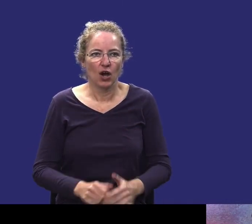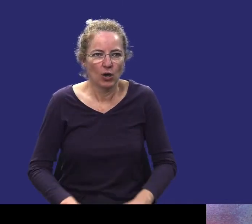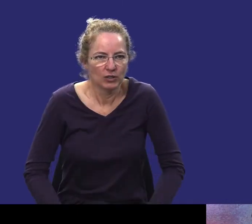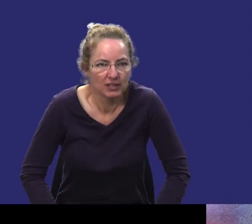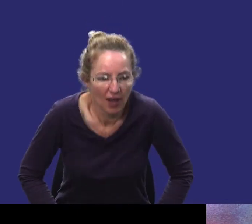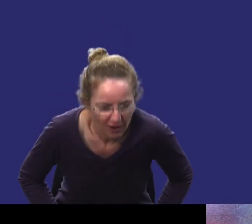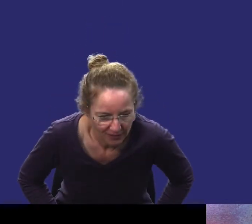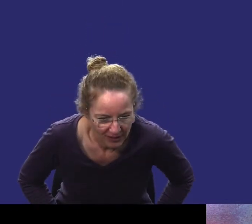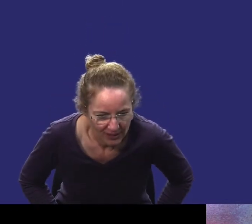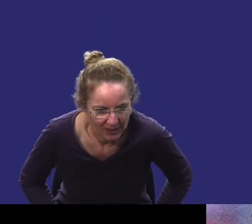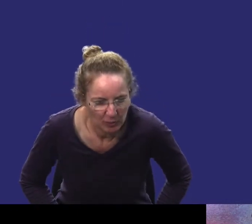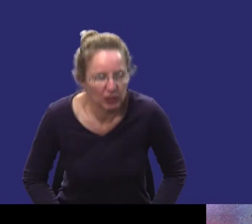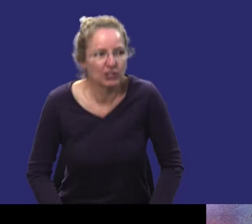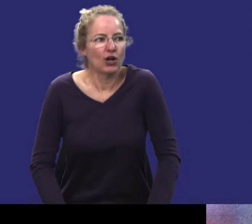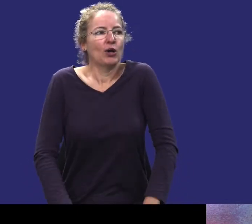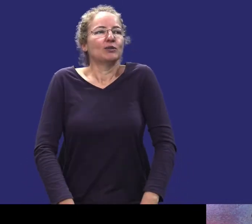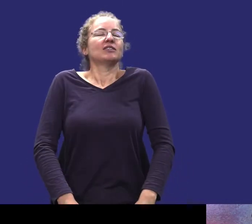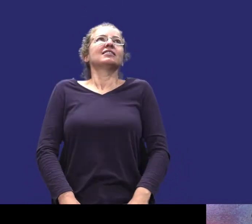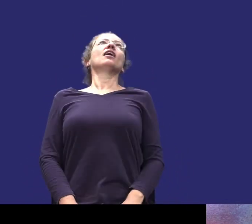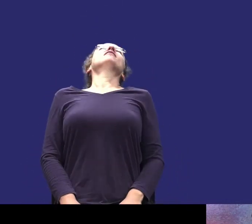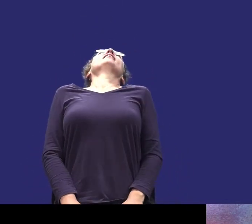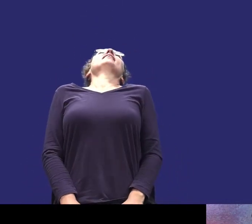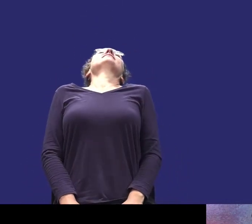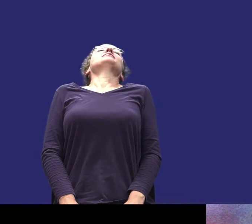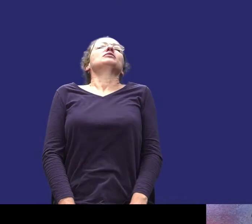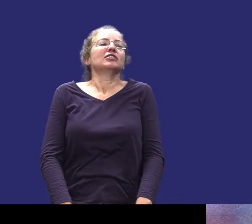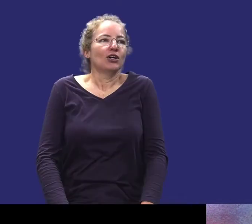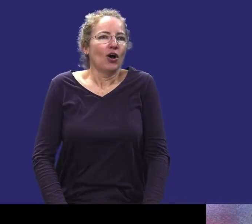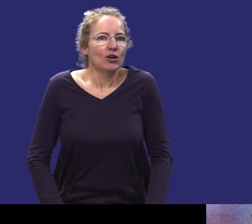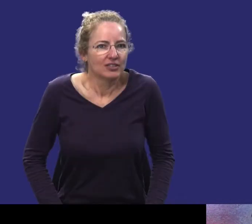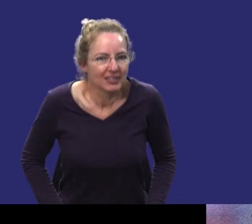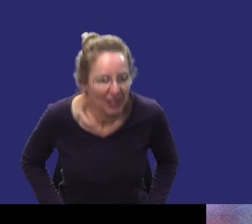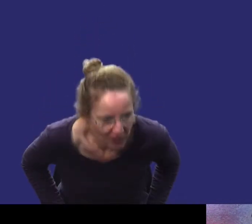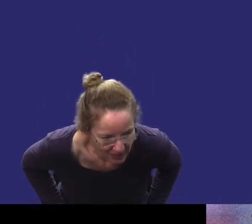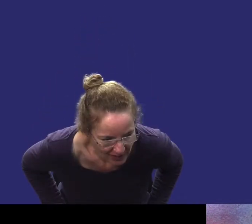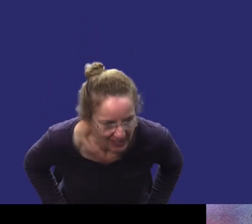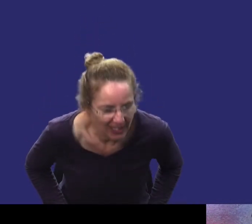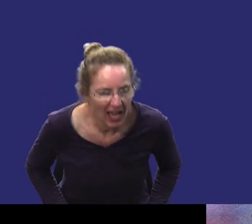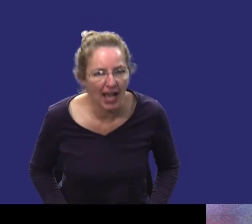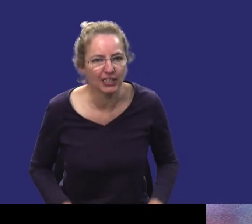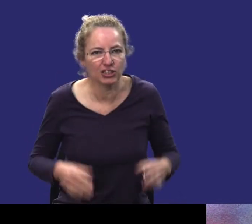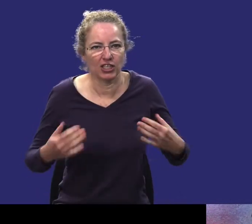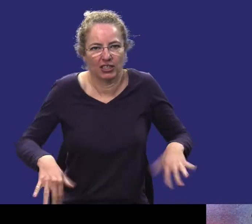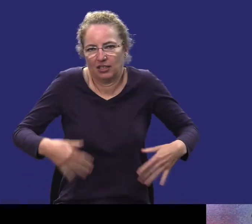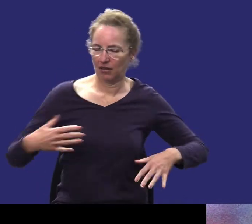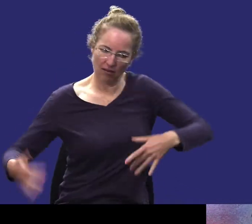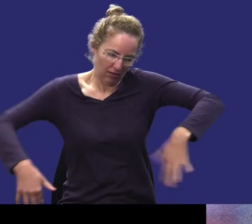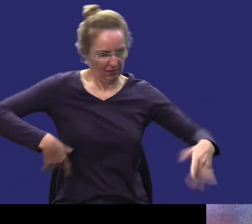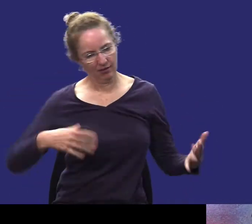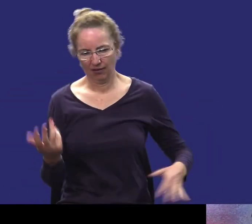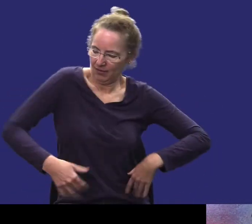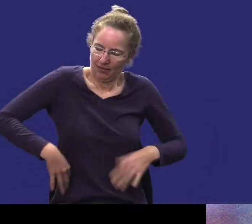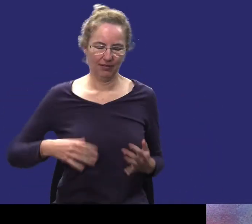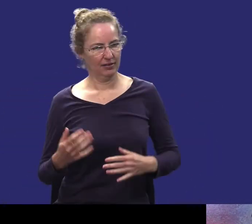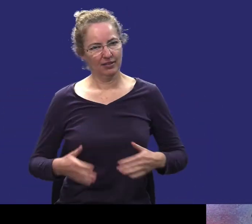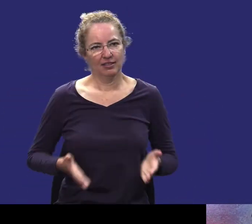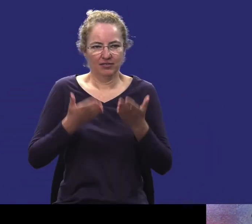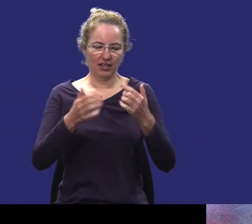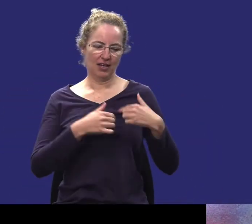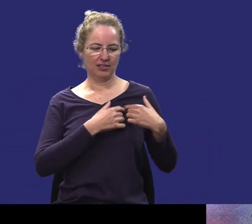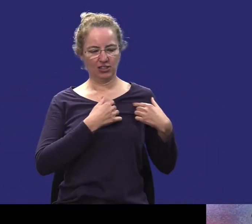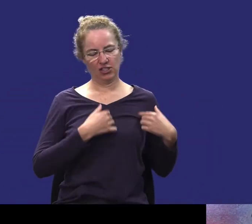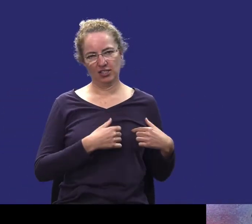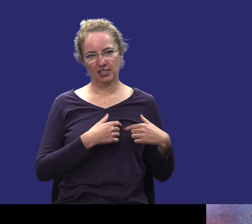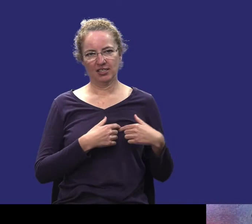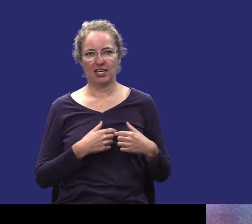put your whole self in, you put your whole self out, you put your whole self in, and you shake it all about. You give